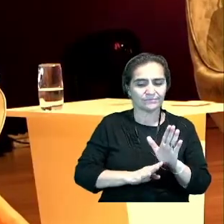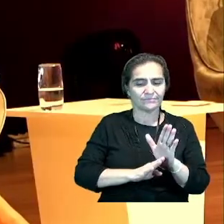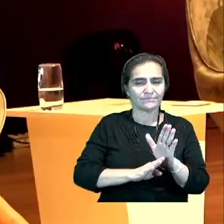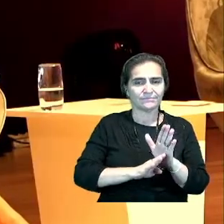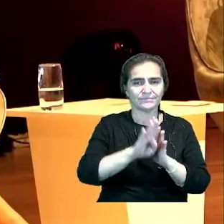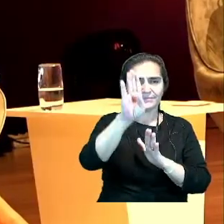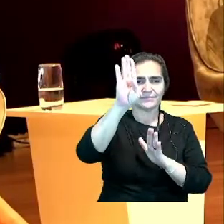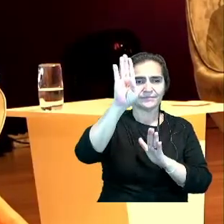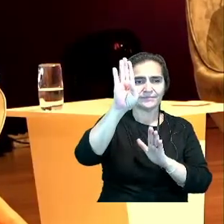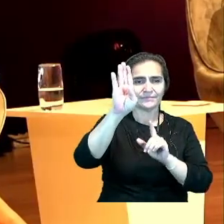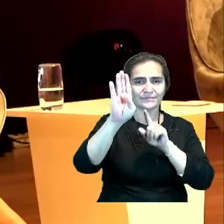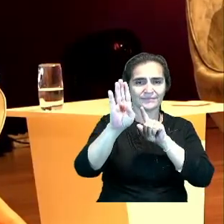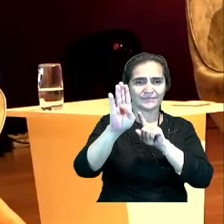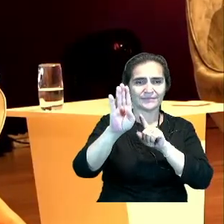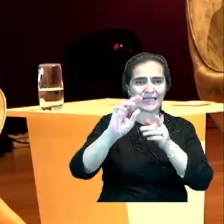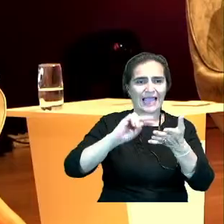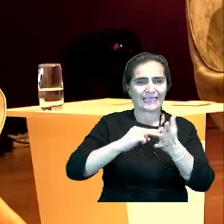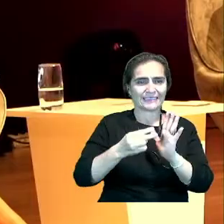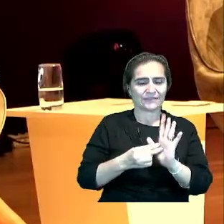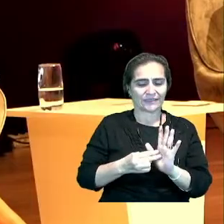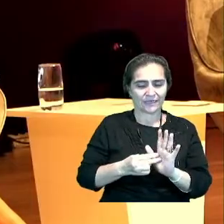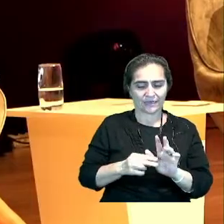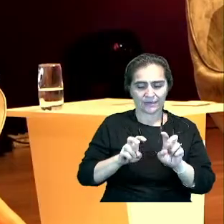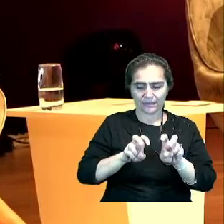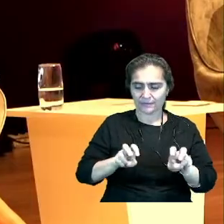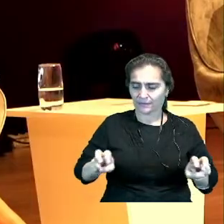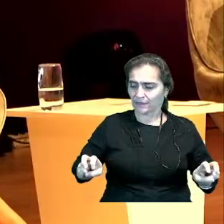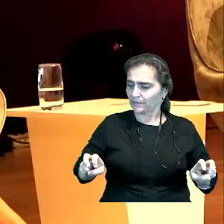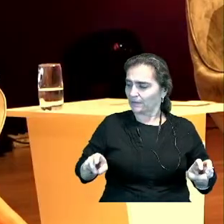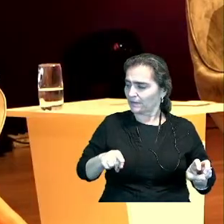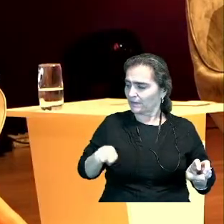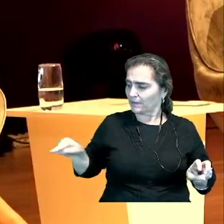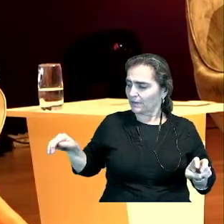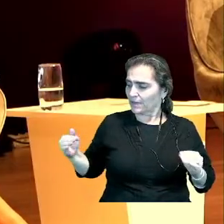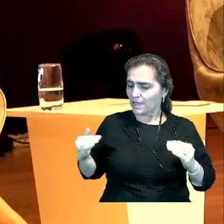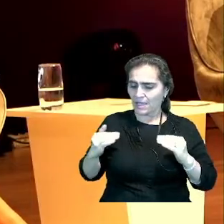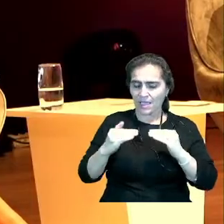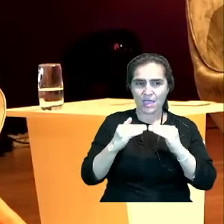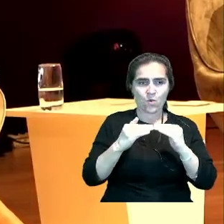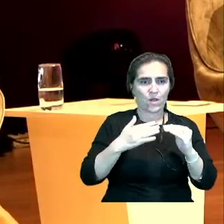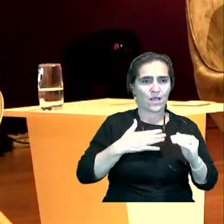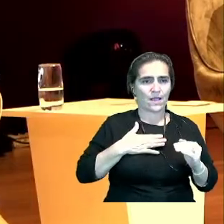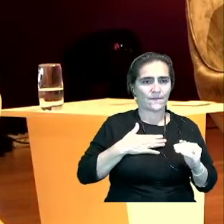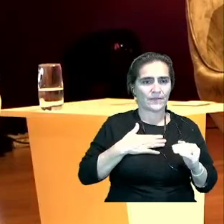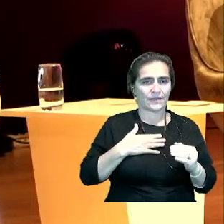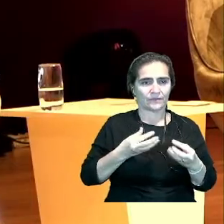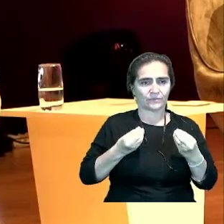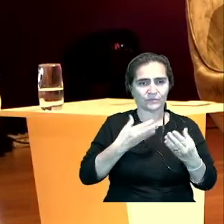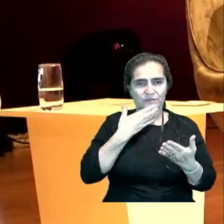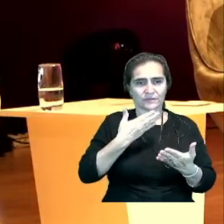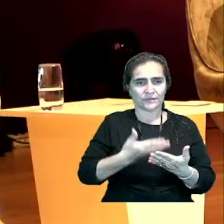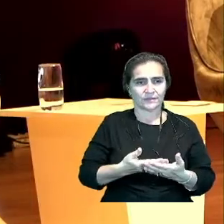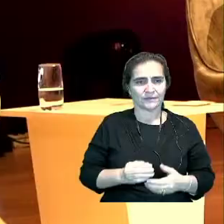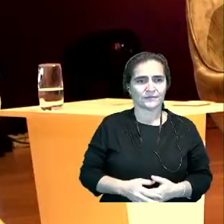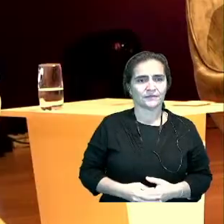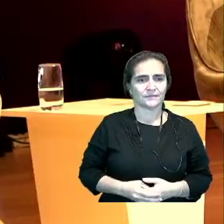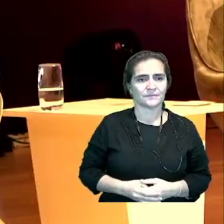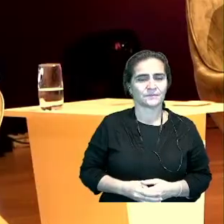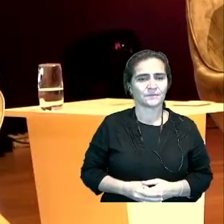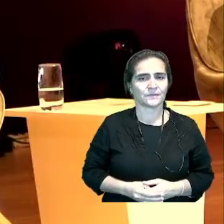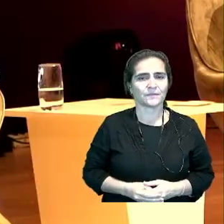Because I believe success is when you achieve sitting next to the peers you admire, and this is happening for me today. Thank you so